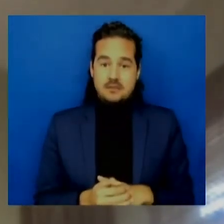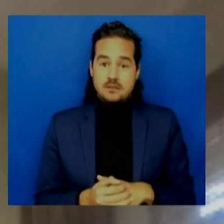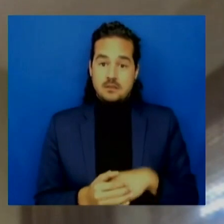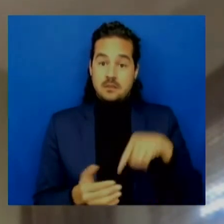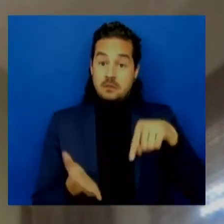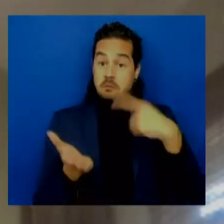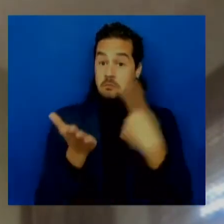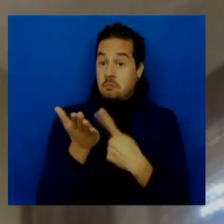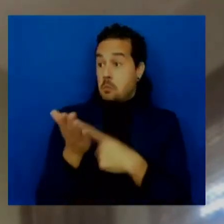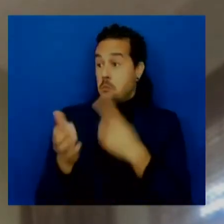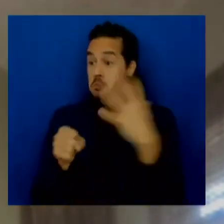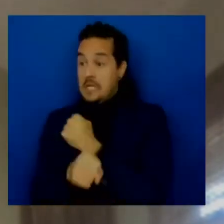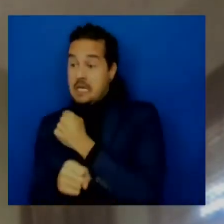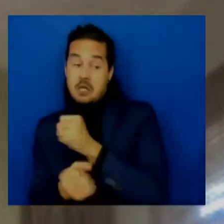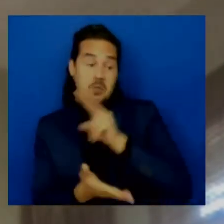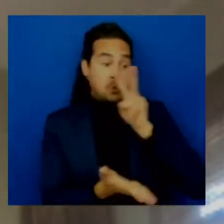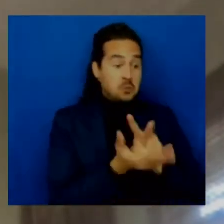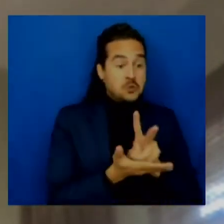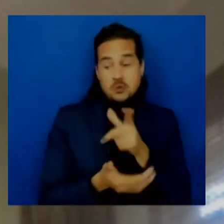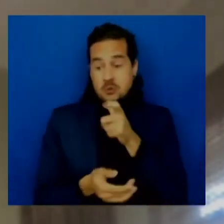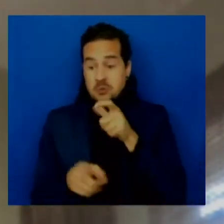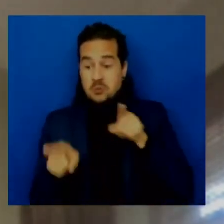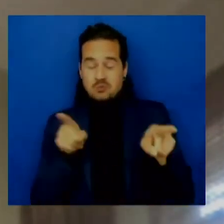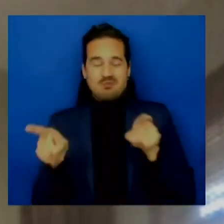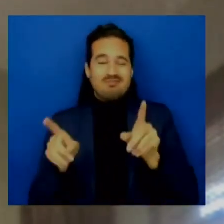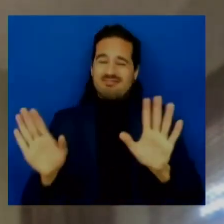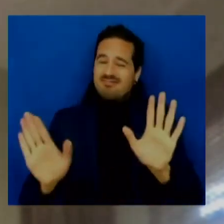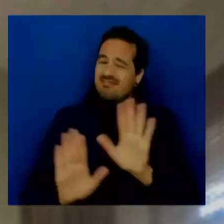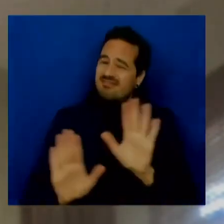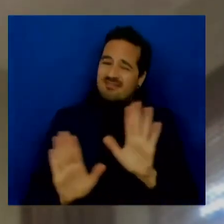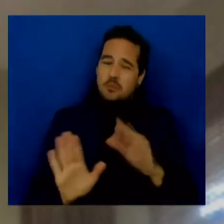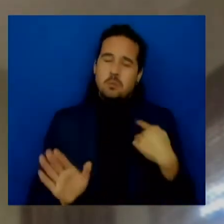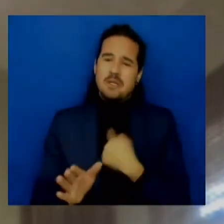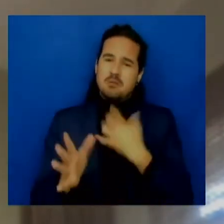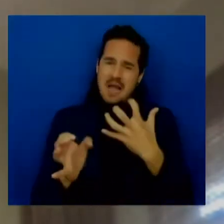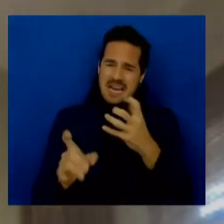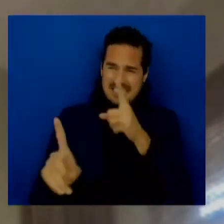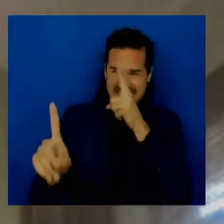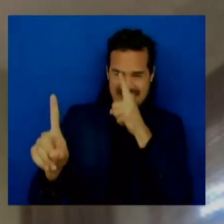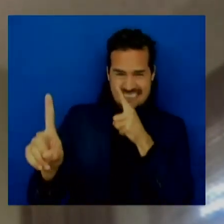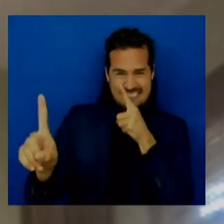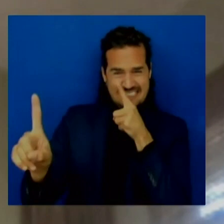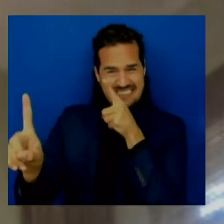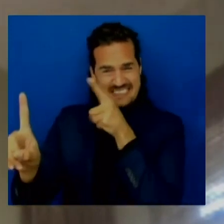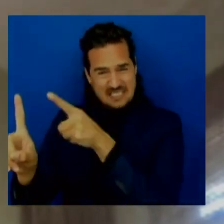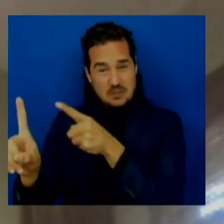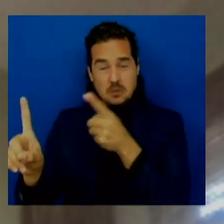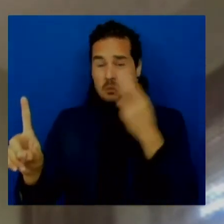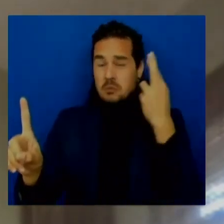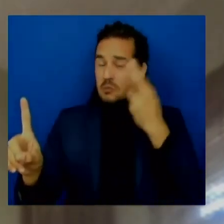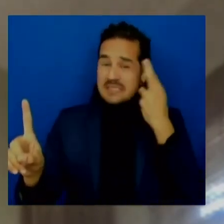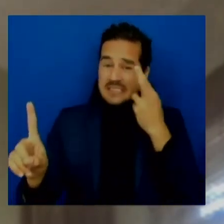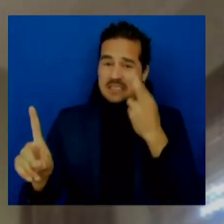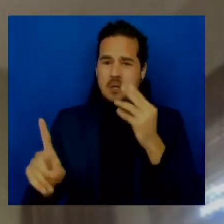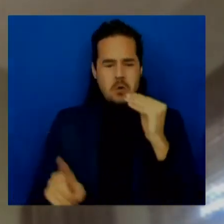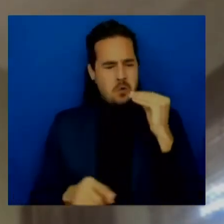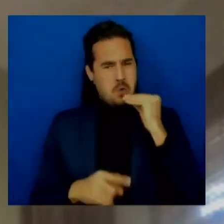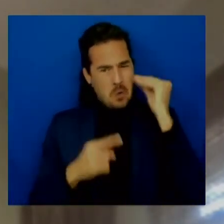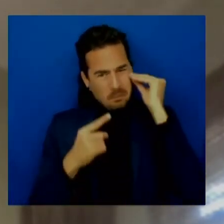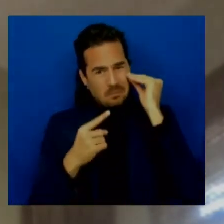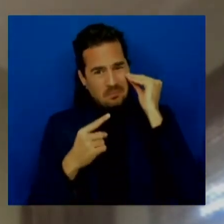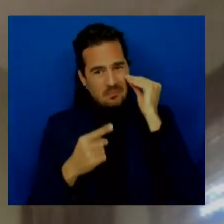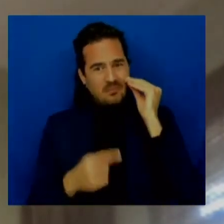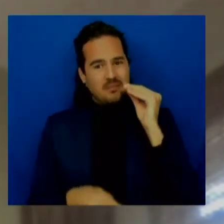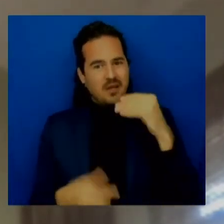this done knew that there were literally homes and lives at stake. This bill represents a reprieve, but